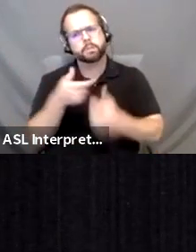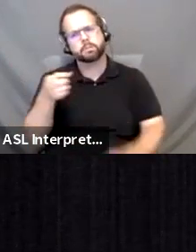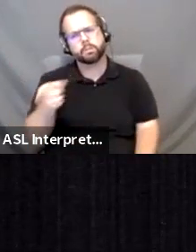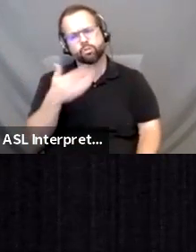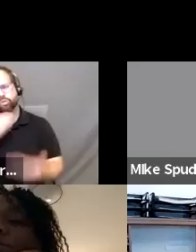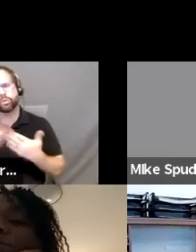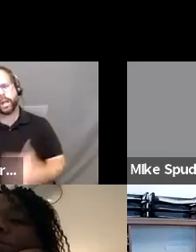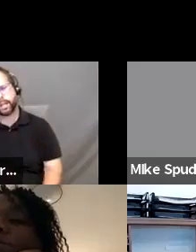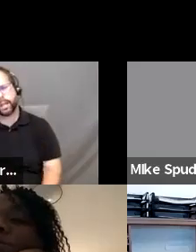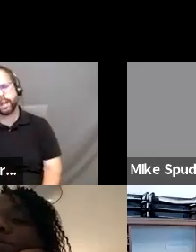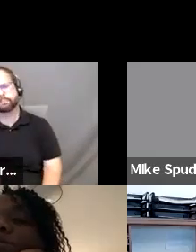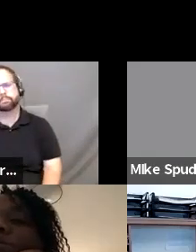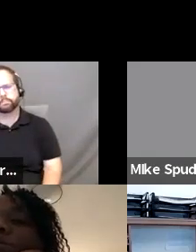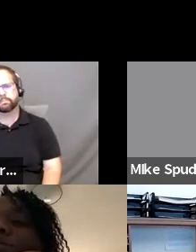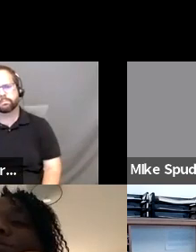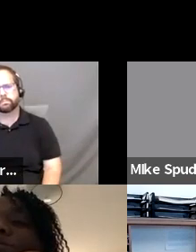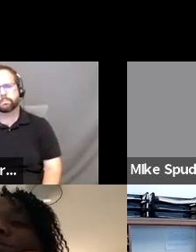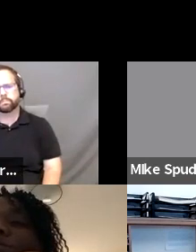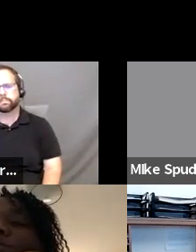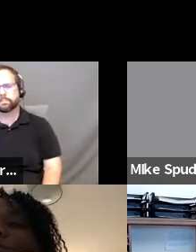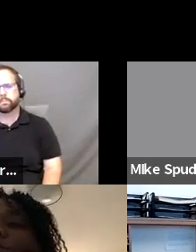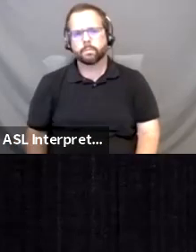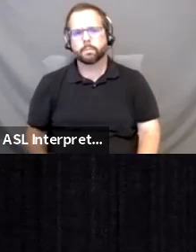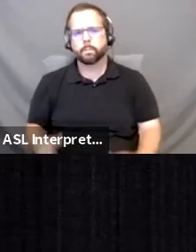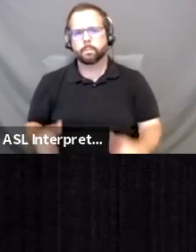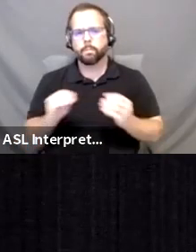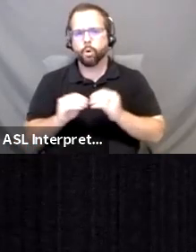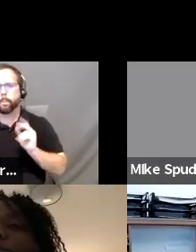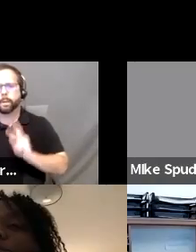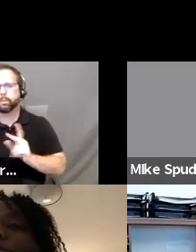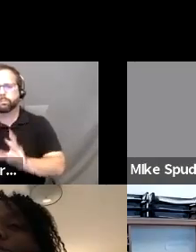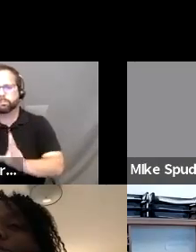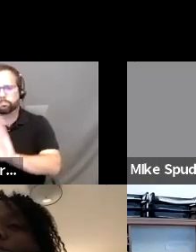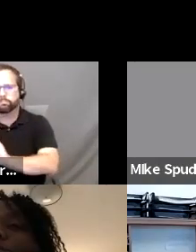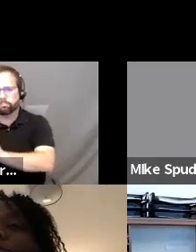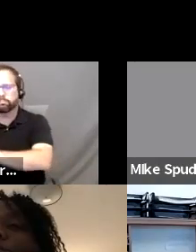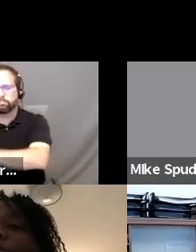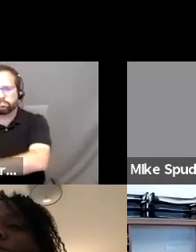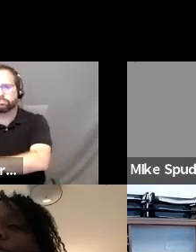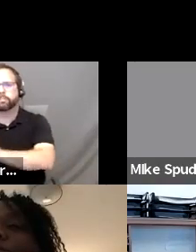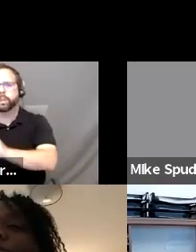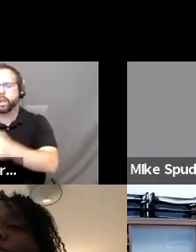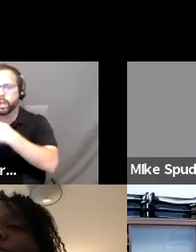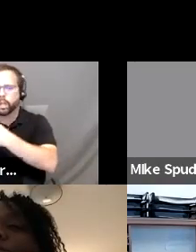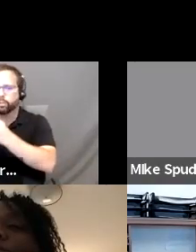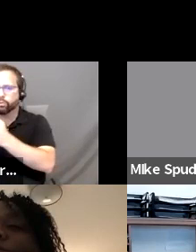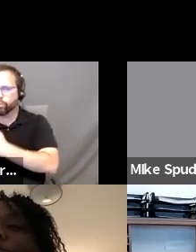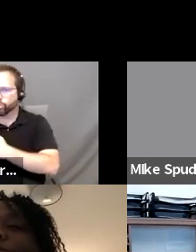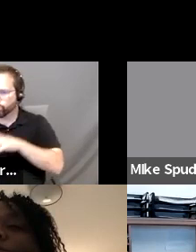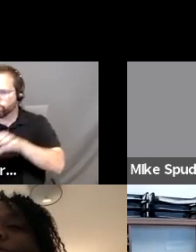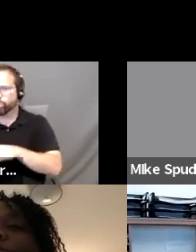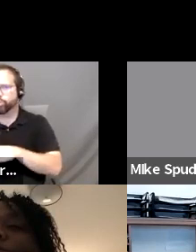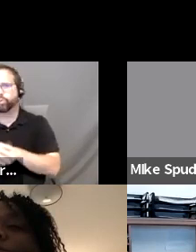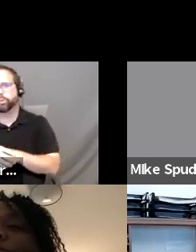pretty good idea. It gets people in the door, gets them engaged with what you're doing, and maybe they'll come back for